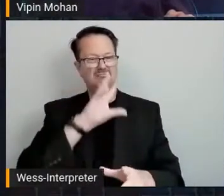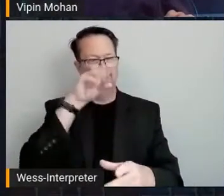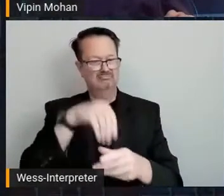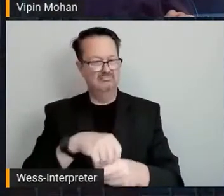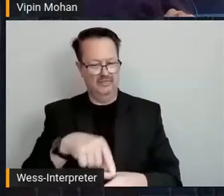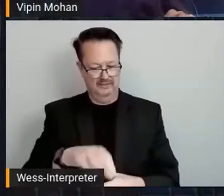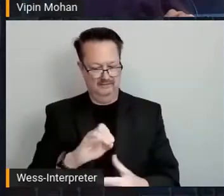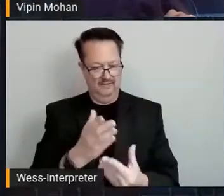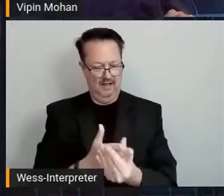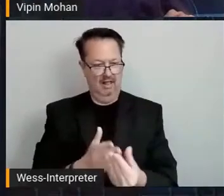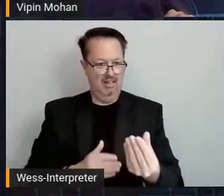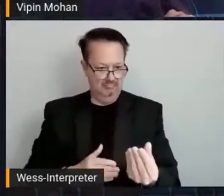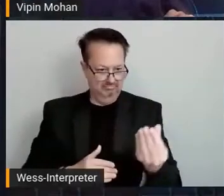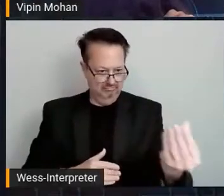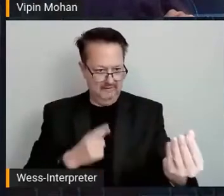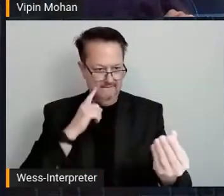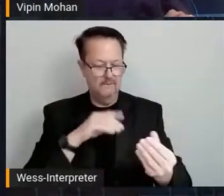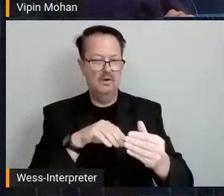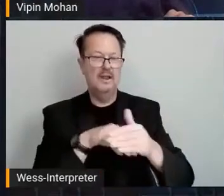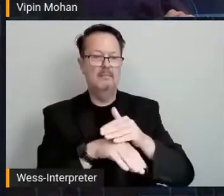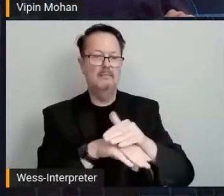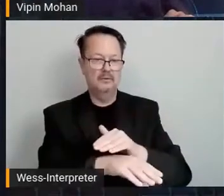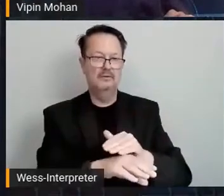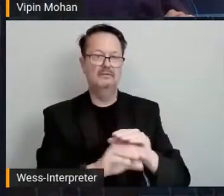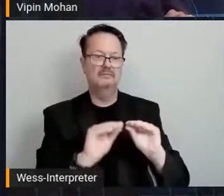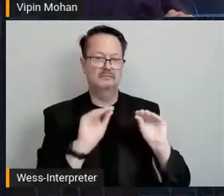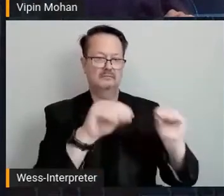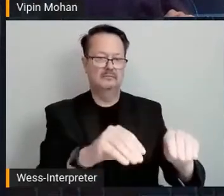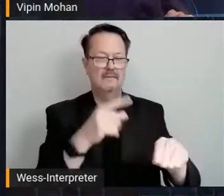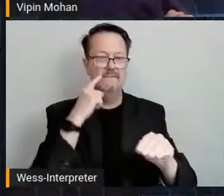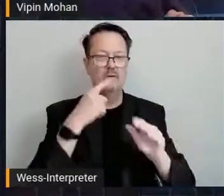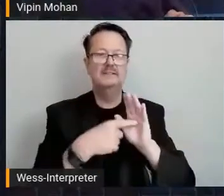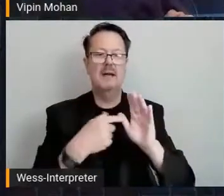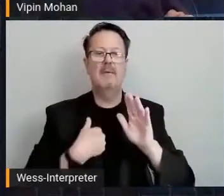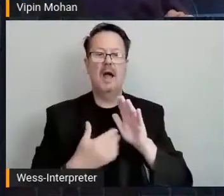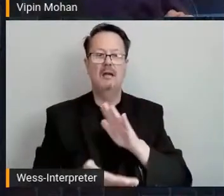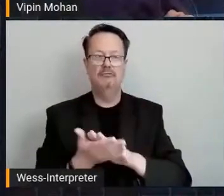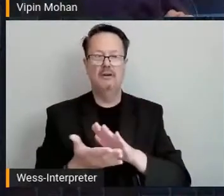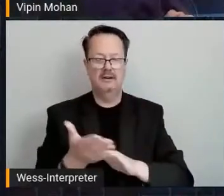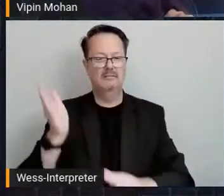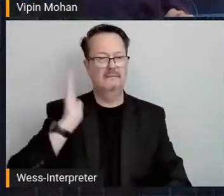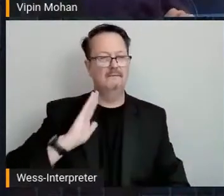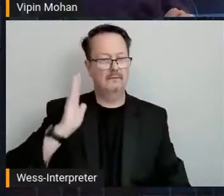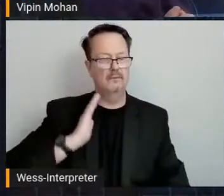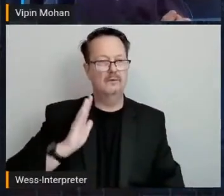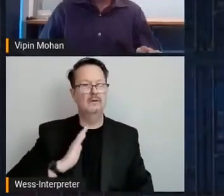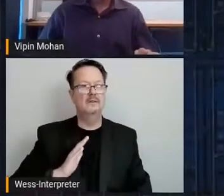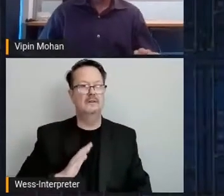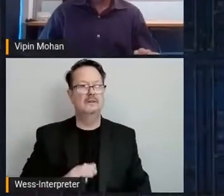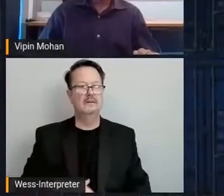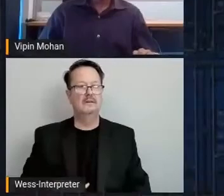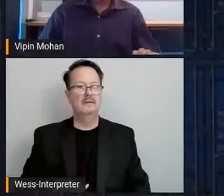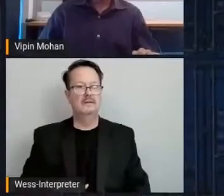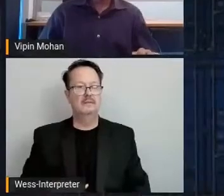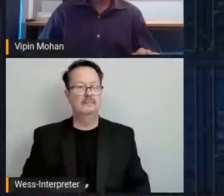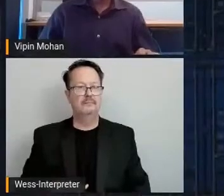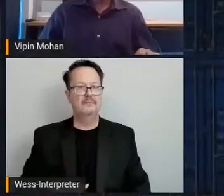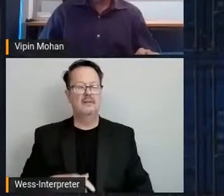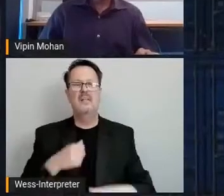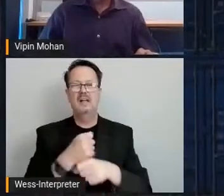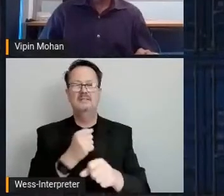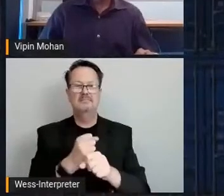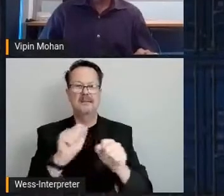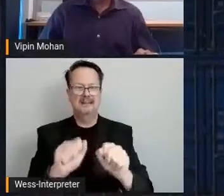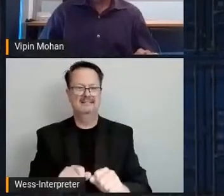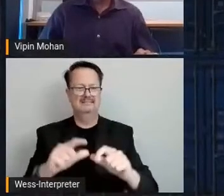input. So just as an example, I've run this before so that I could. Yeah. Let's make that font bigger.